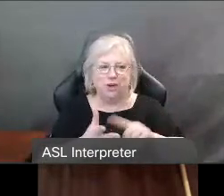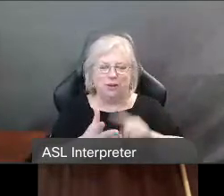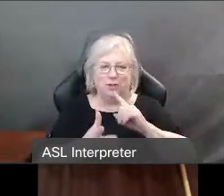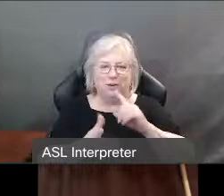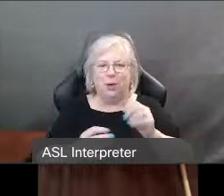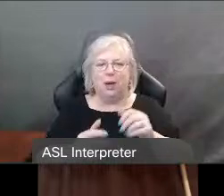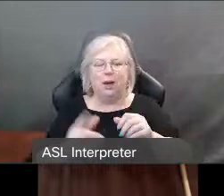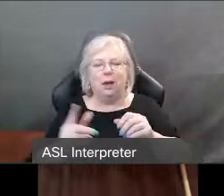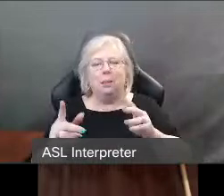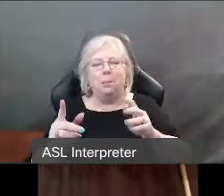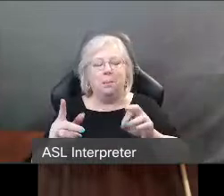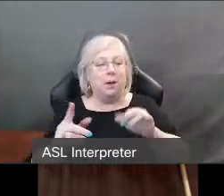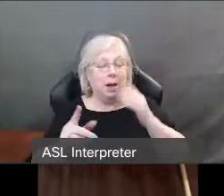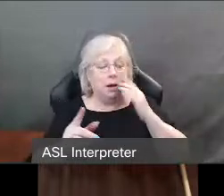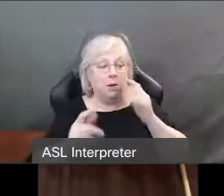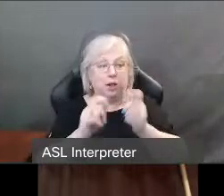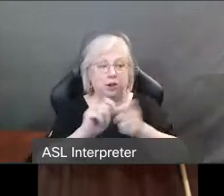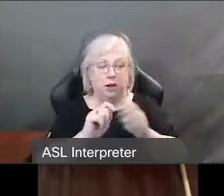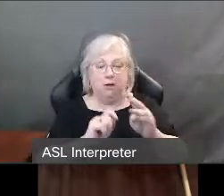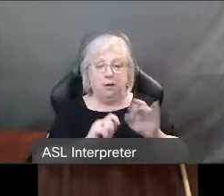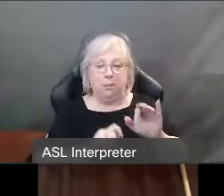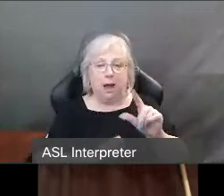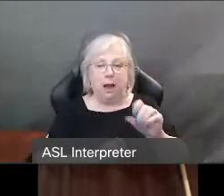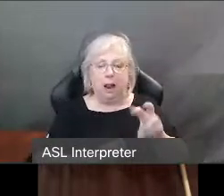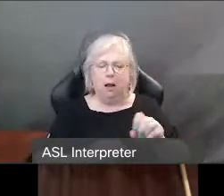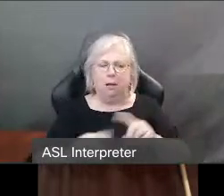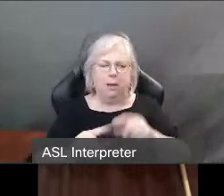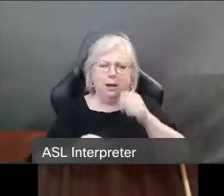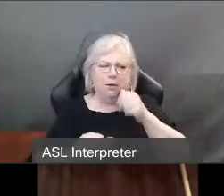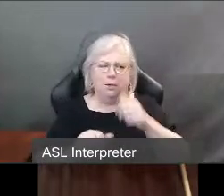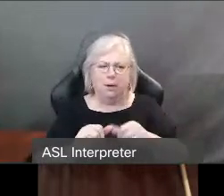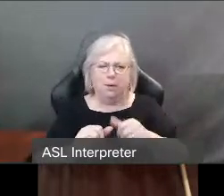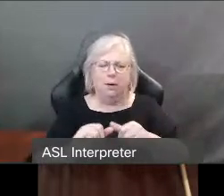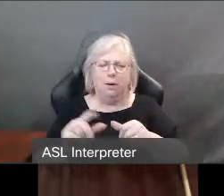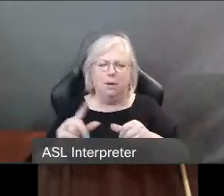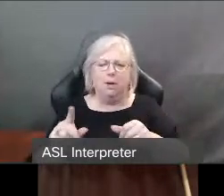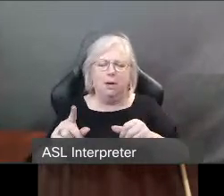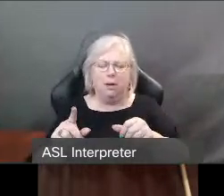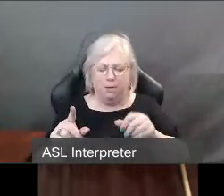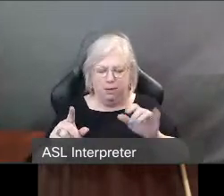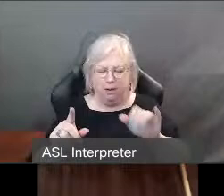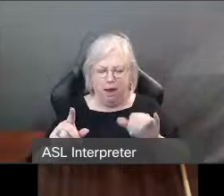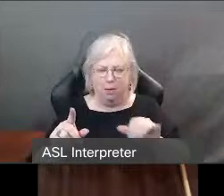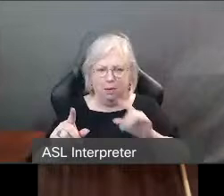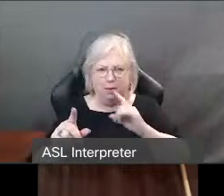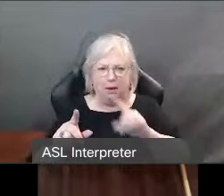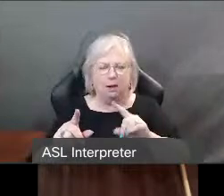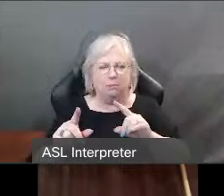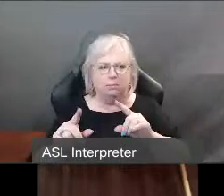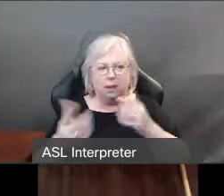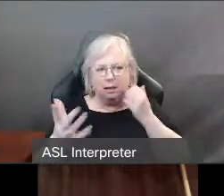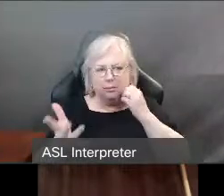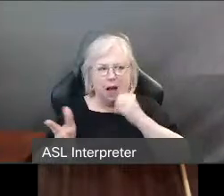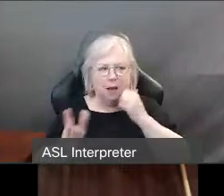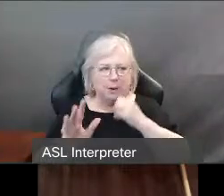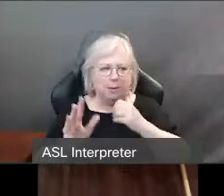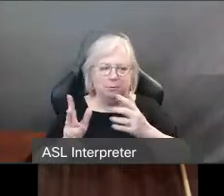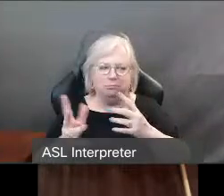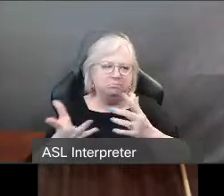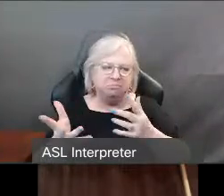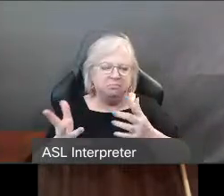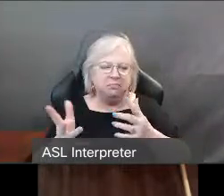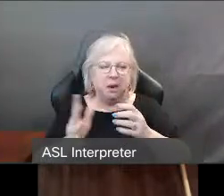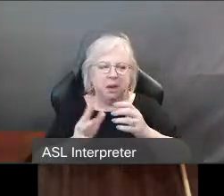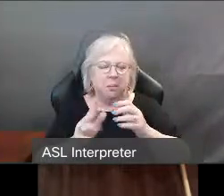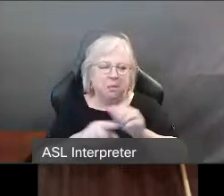Well, I know we changed the bylaws, and I don't recall, that was a common practice. I don't know if it was defined